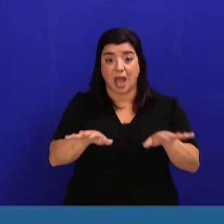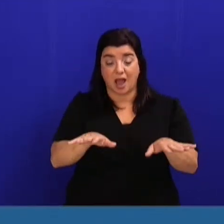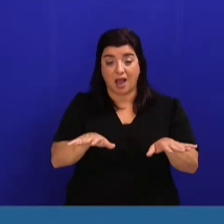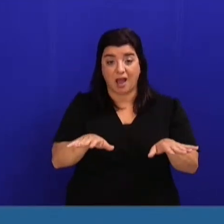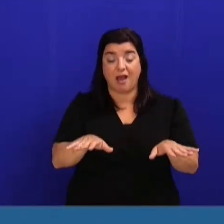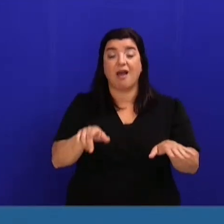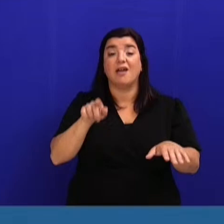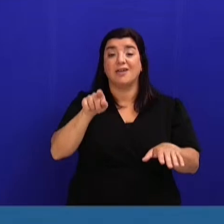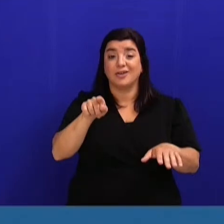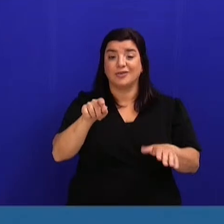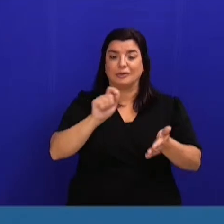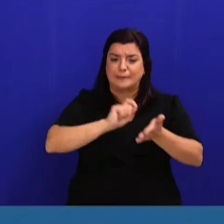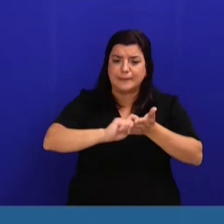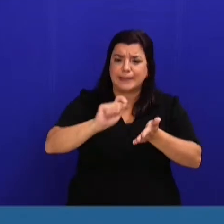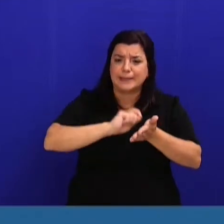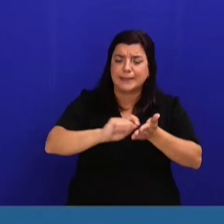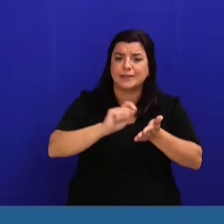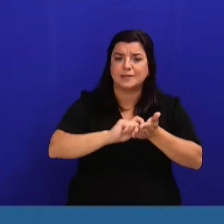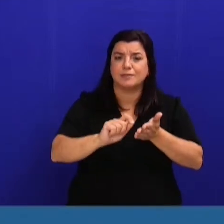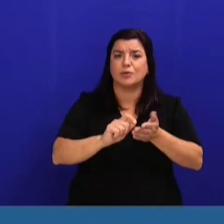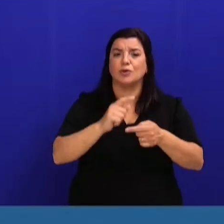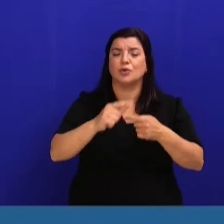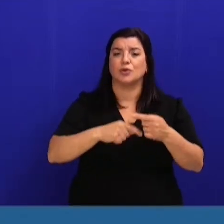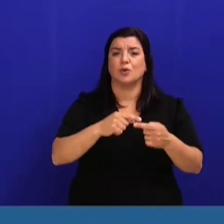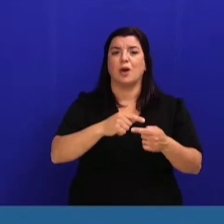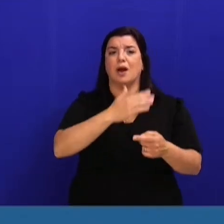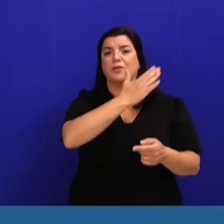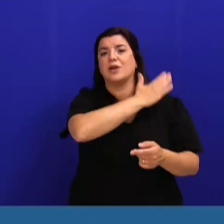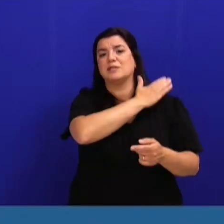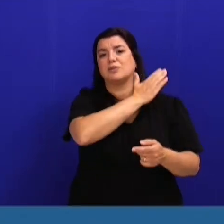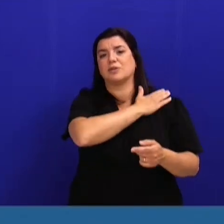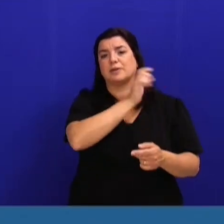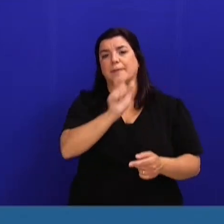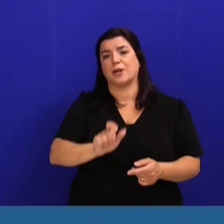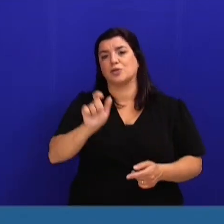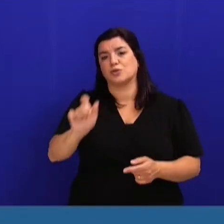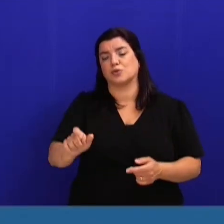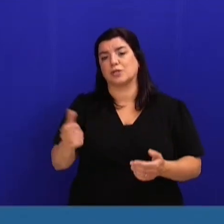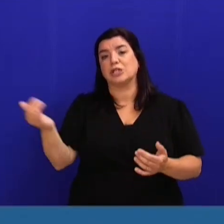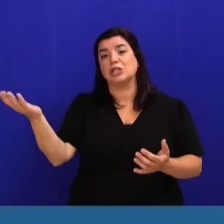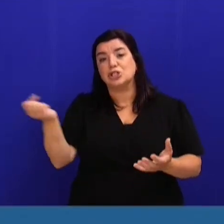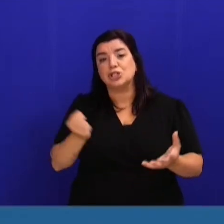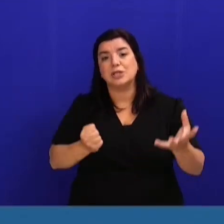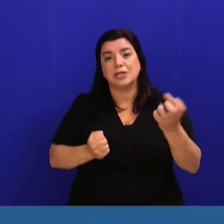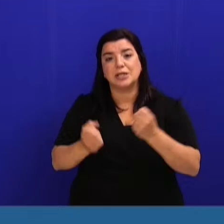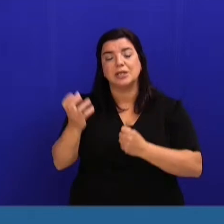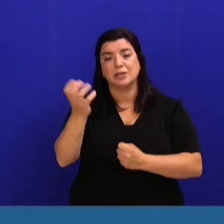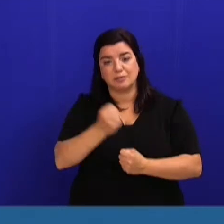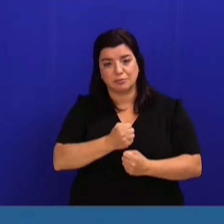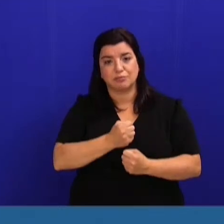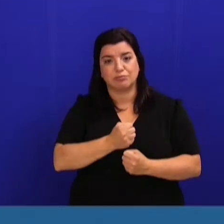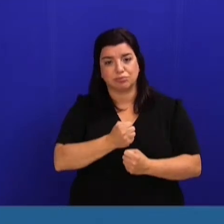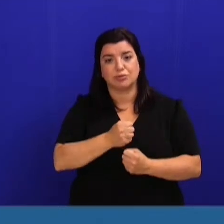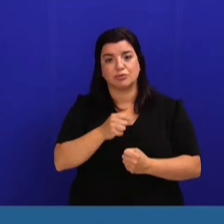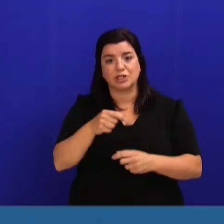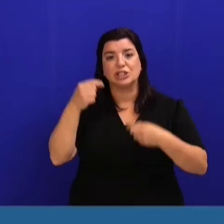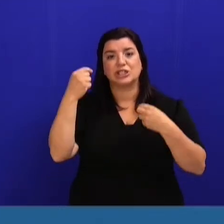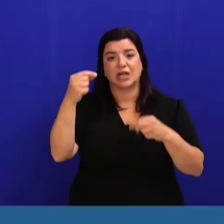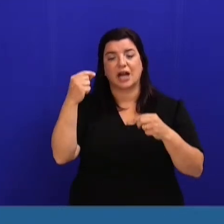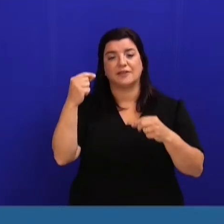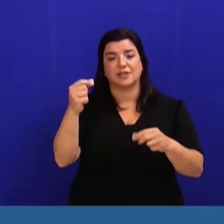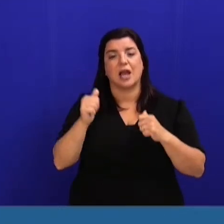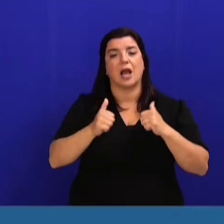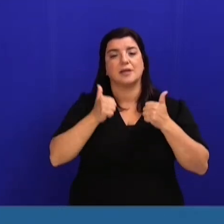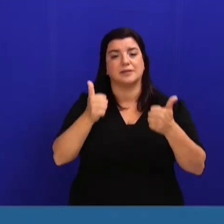fuq dawn l-obligations li hemm persuni biex jiġbuhom magħhom biex bekk ikollna n-nies li jkunu preparati biex jiġu Malta